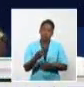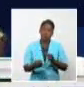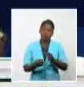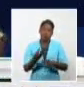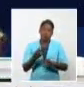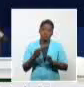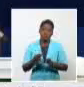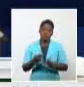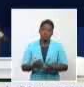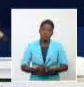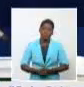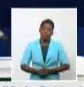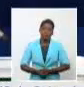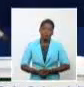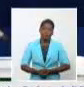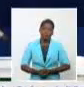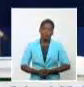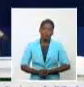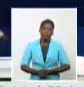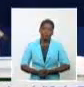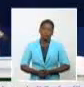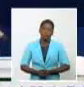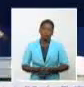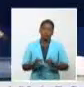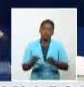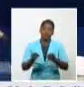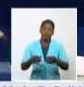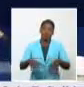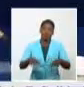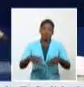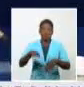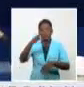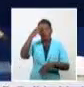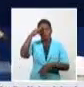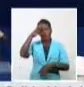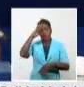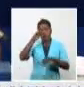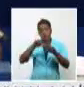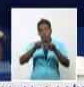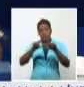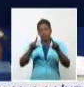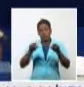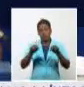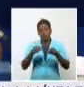the efforts of our workers, could not be saved.